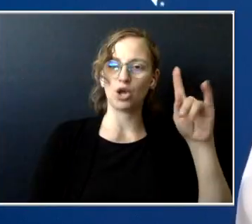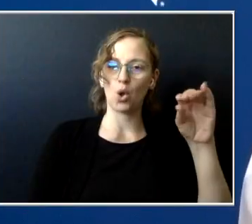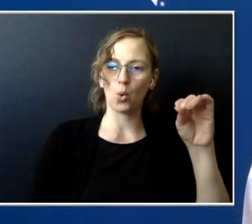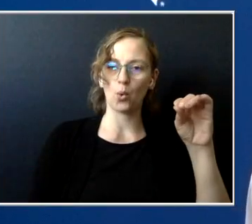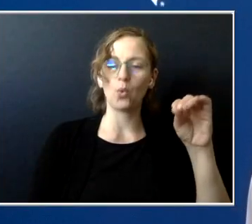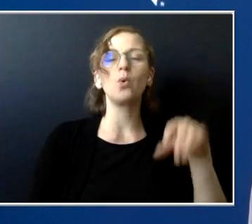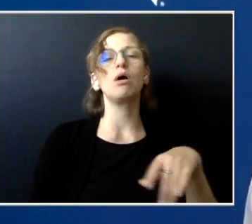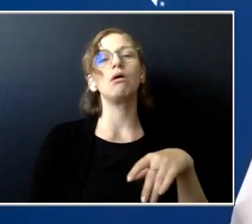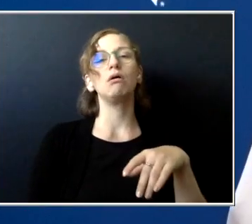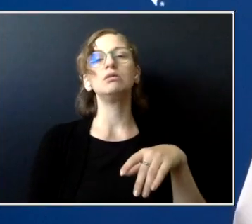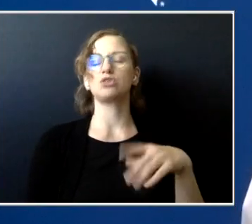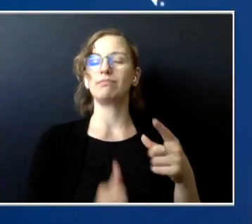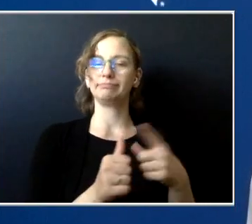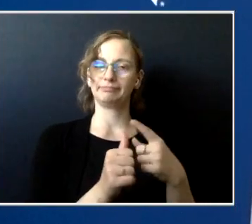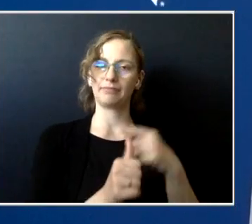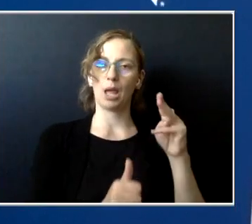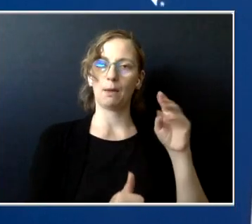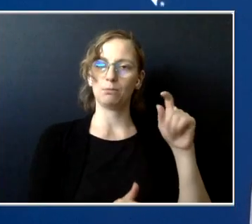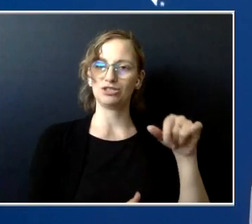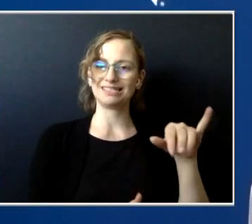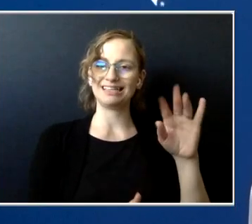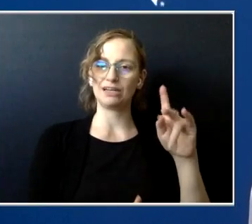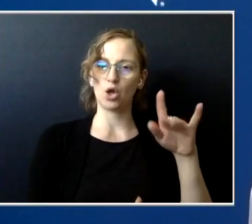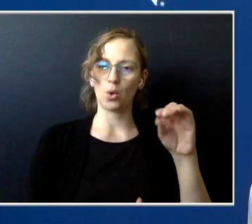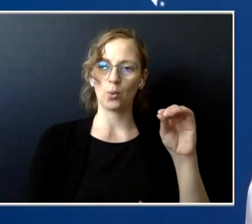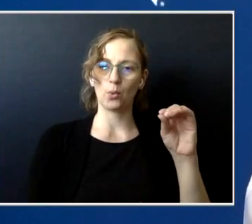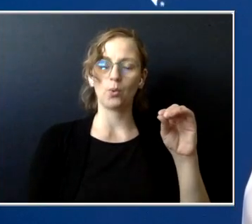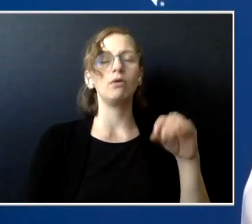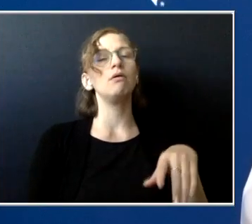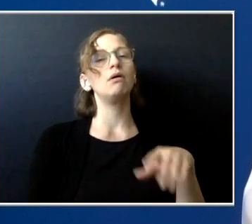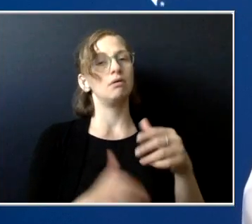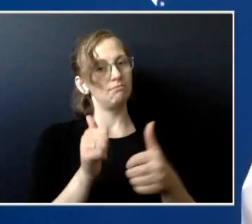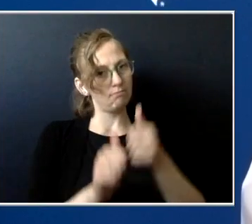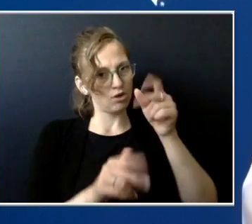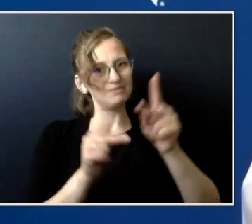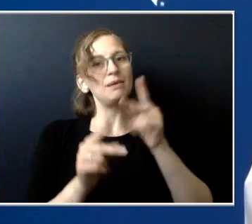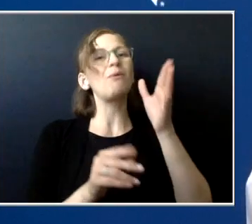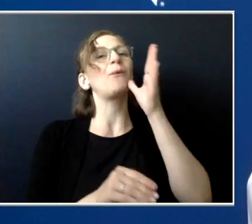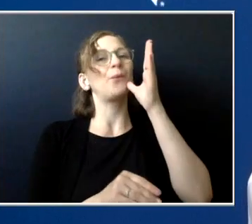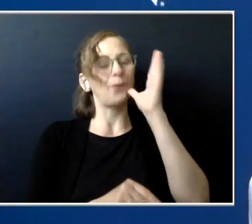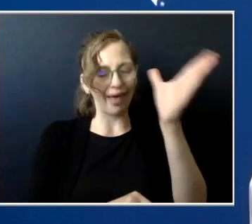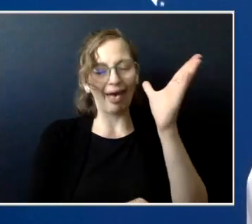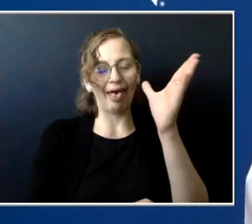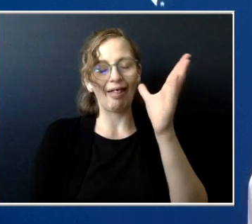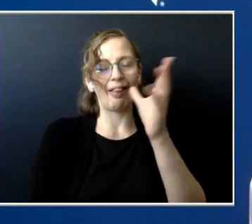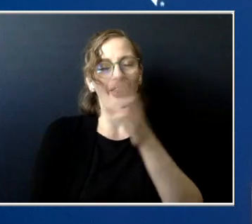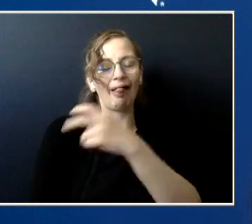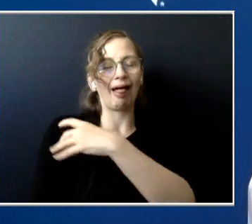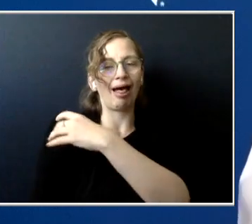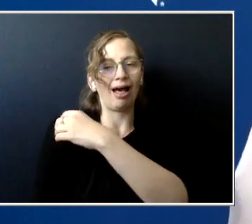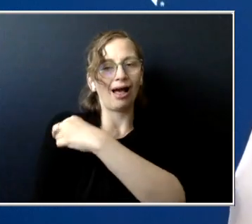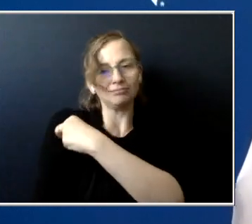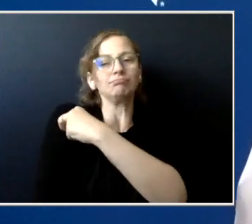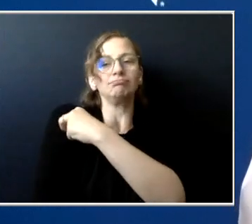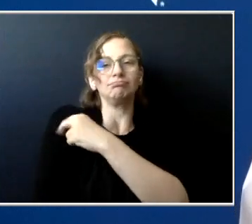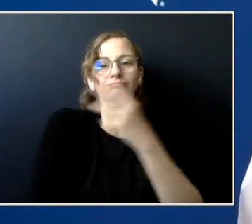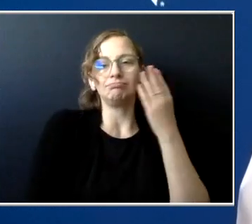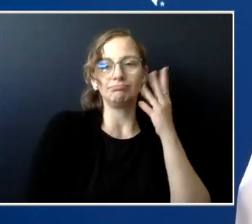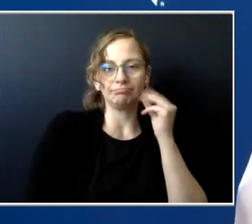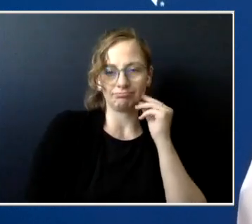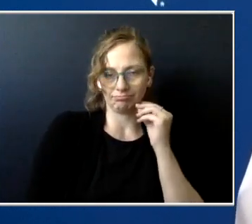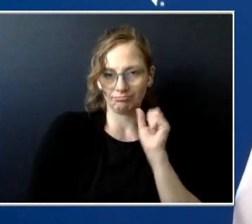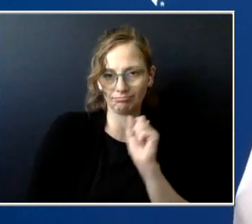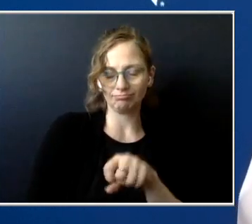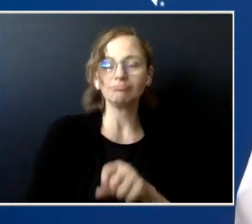first of all, because most people do get bit by them, and they are just certainly nuisances and pests. So starting